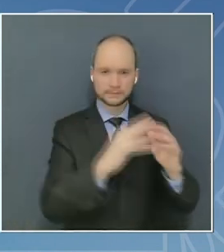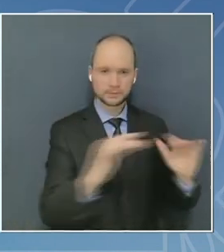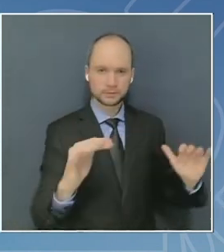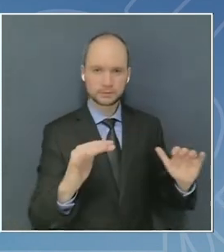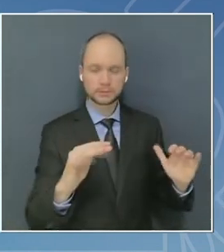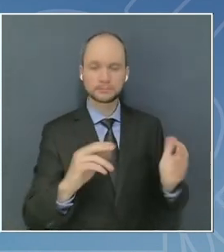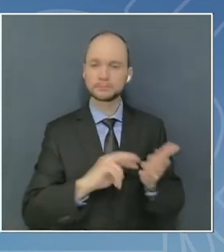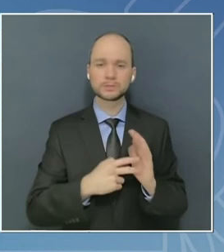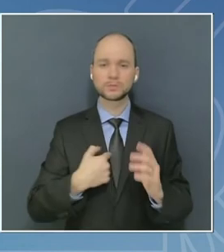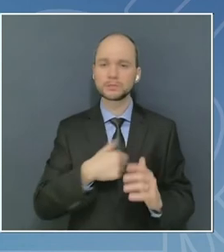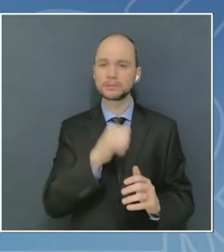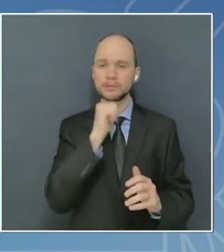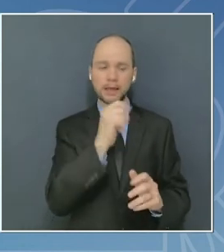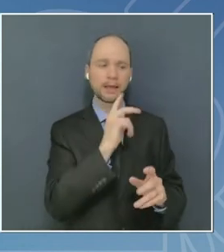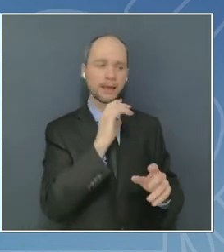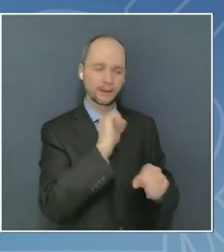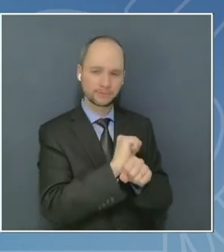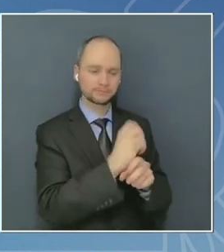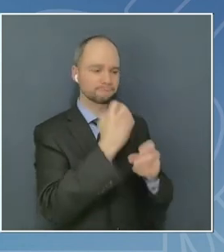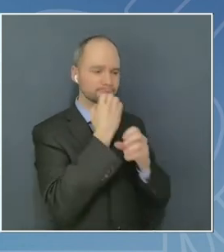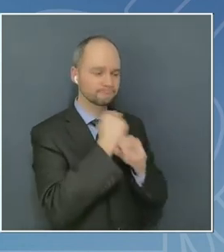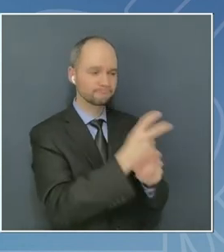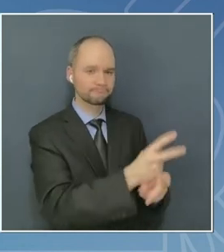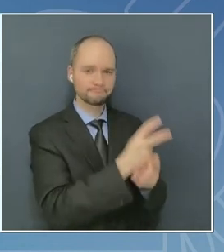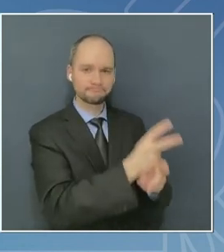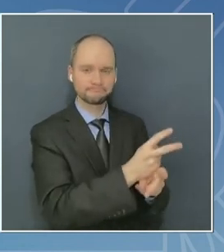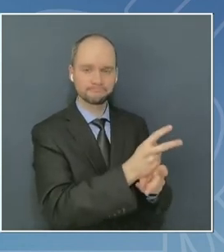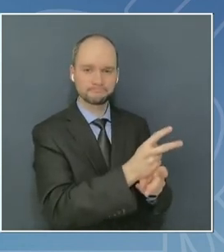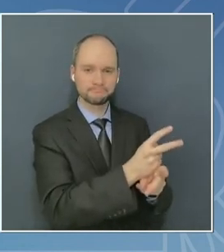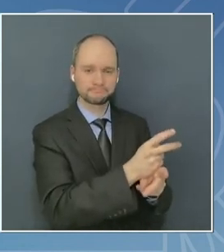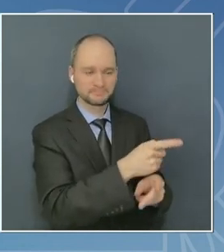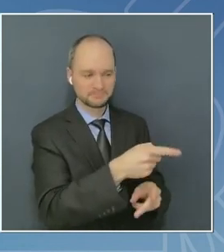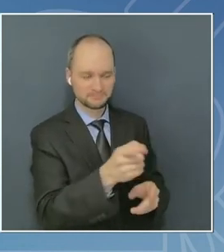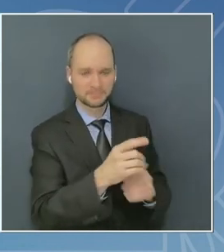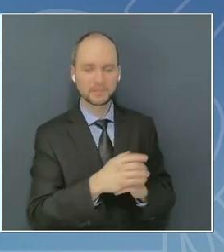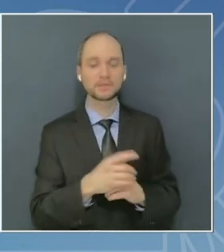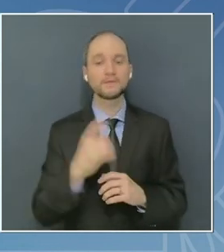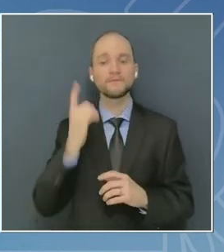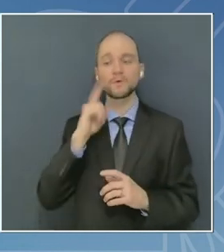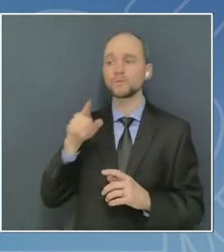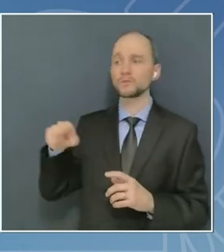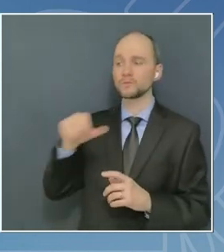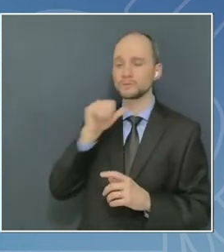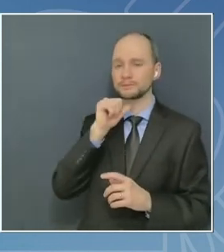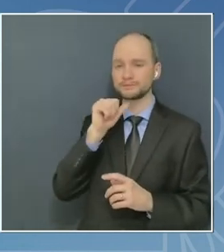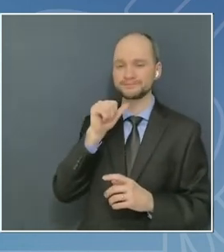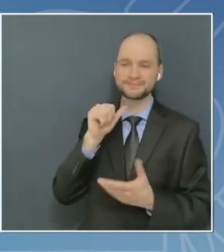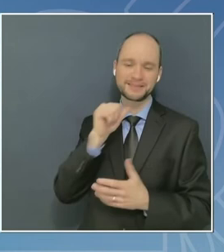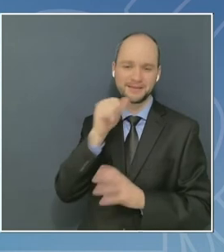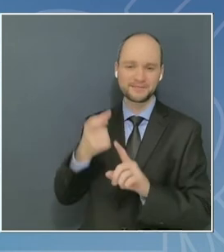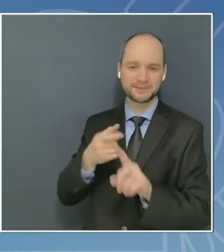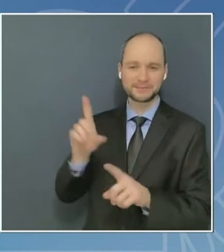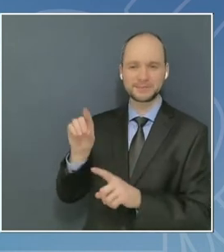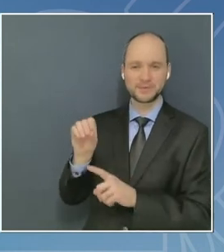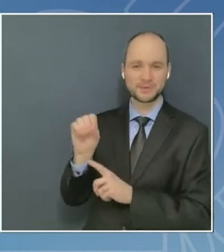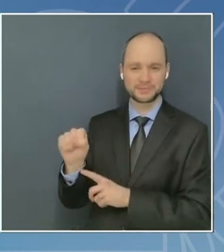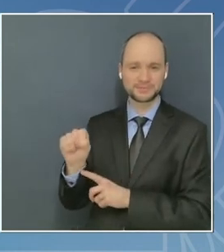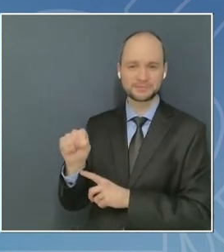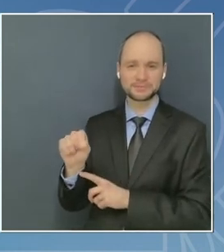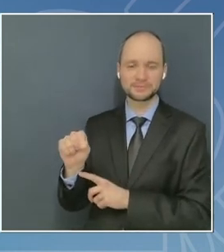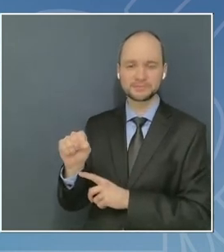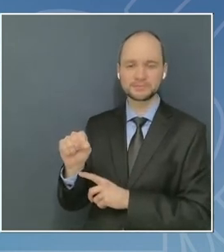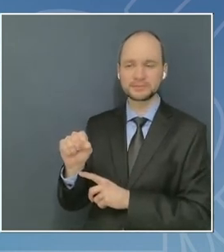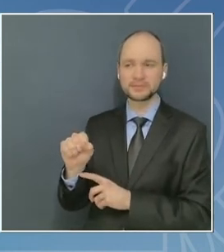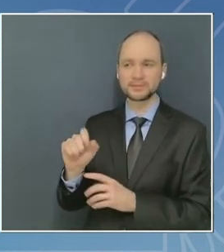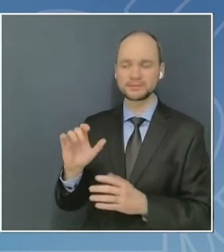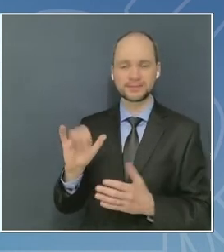end of, I guess I would say for non-State Department colleagues in the federal family, you know, at the end of our service spectrum,